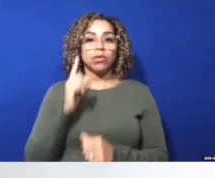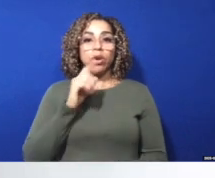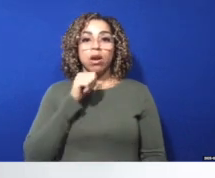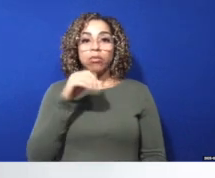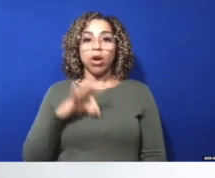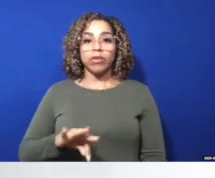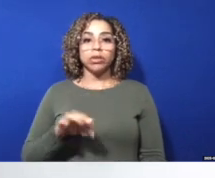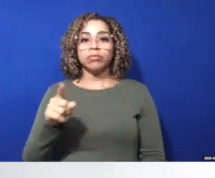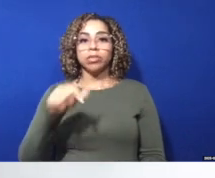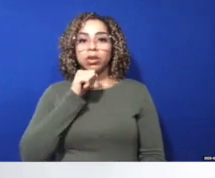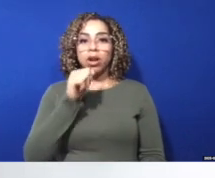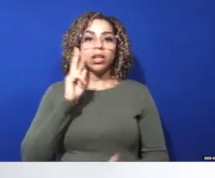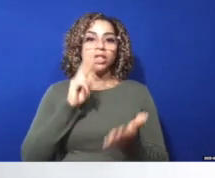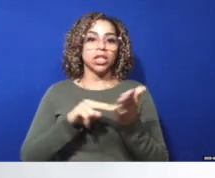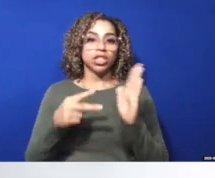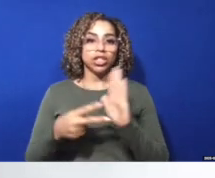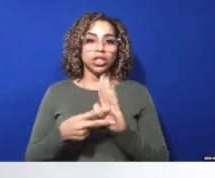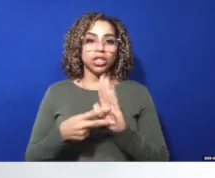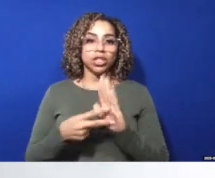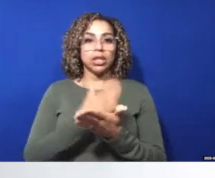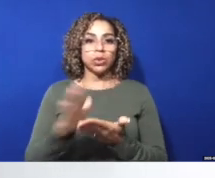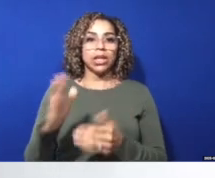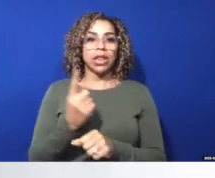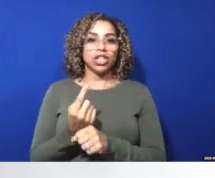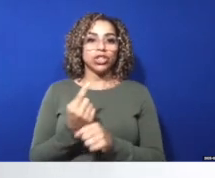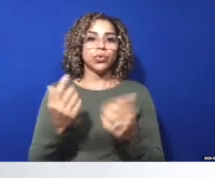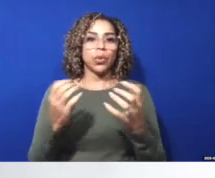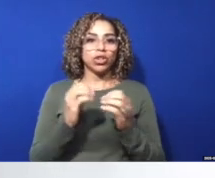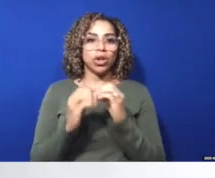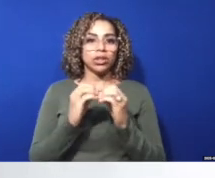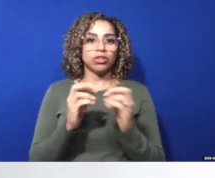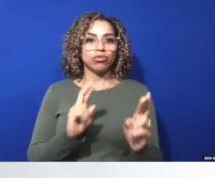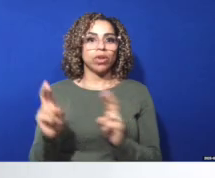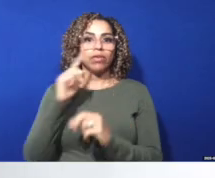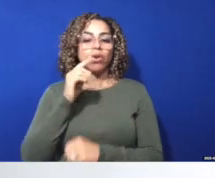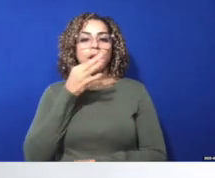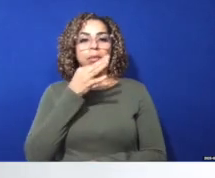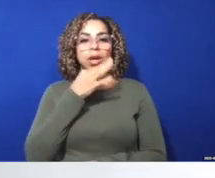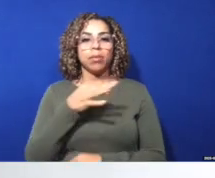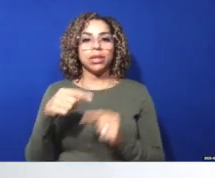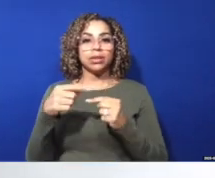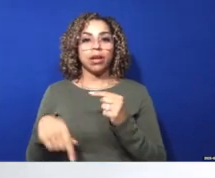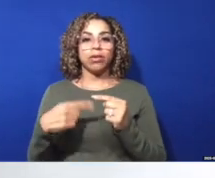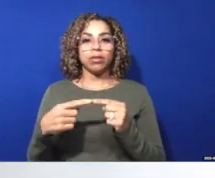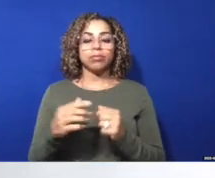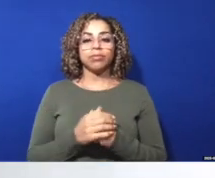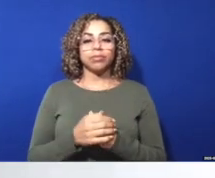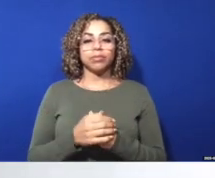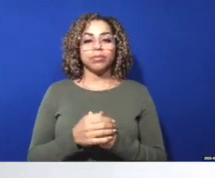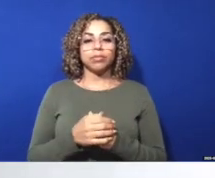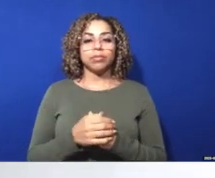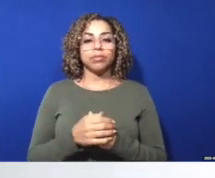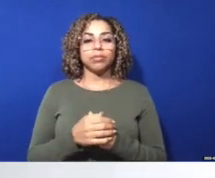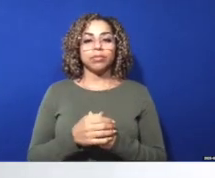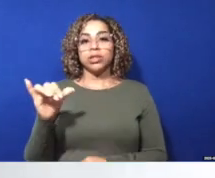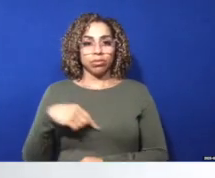were unintentionally excluded last year, and we want to correct that for the upcoming cycle. Additionally, we received consistent